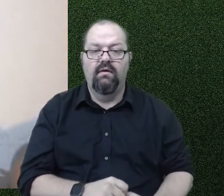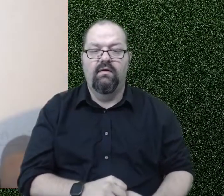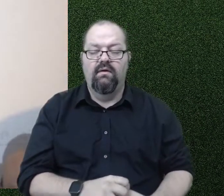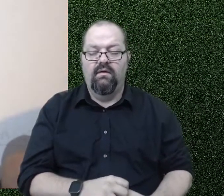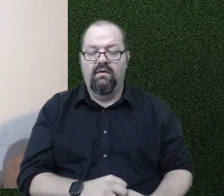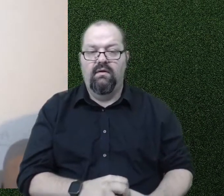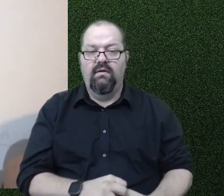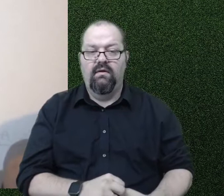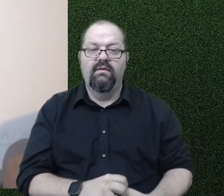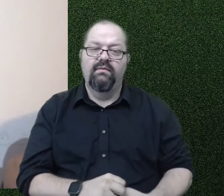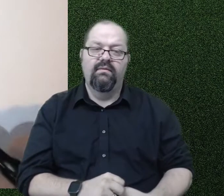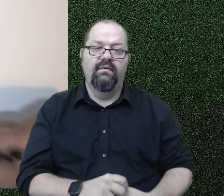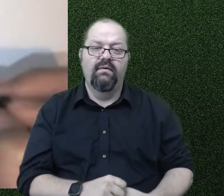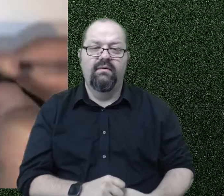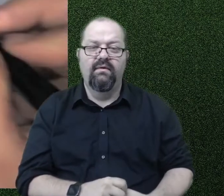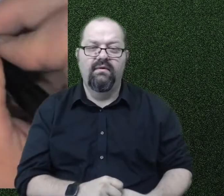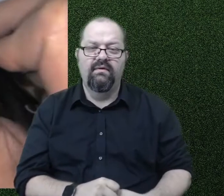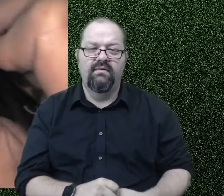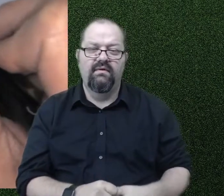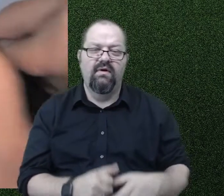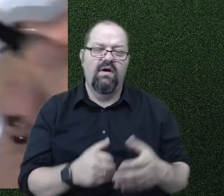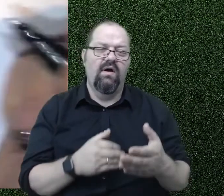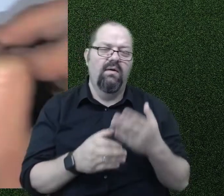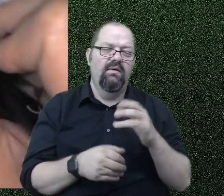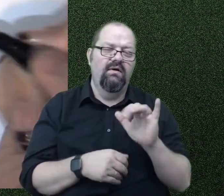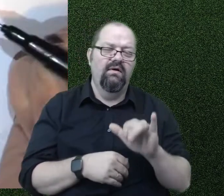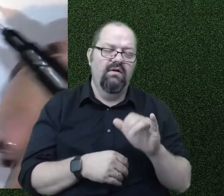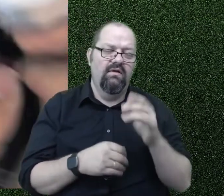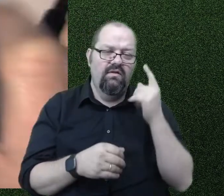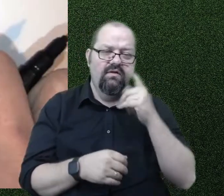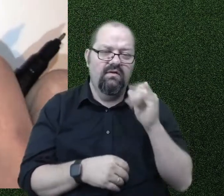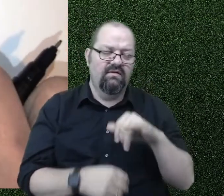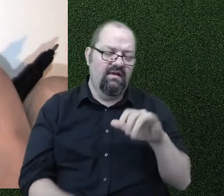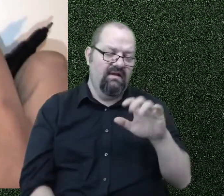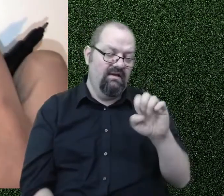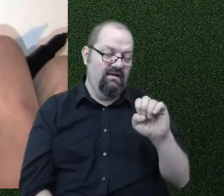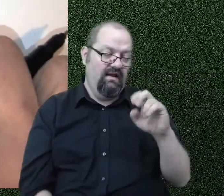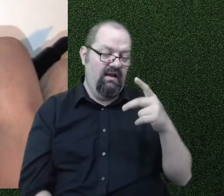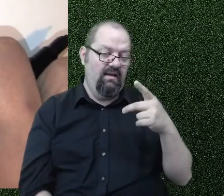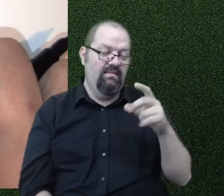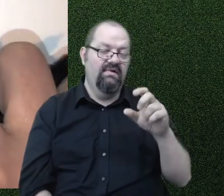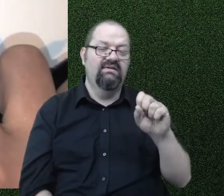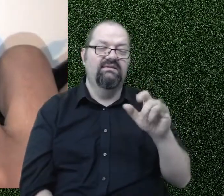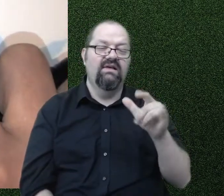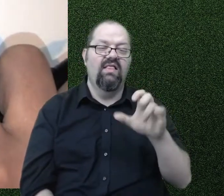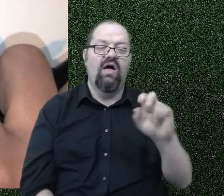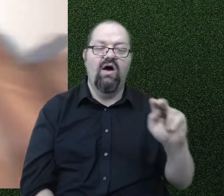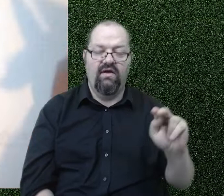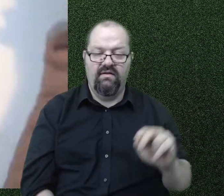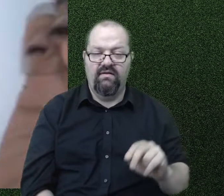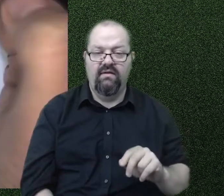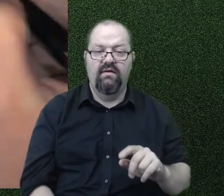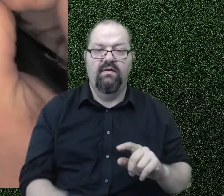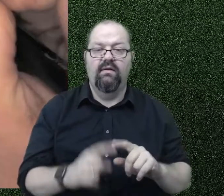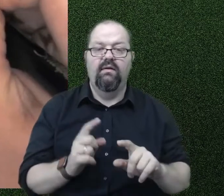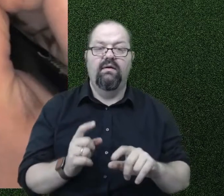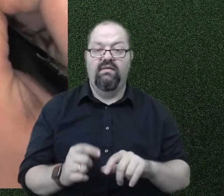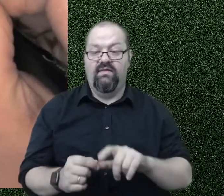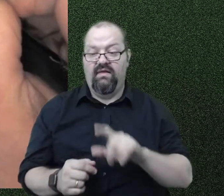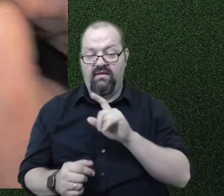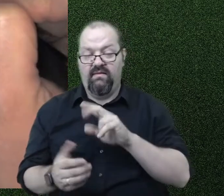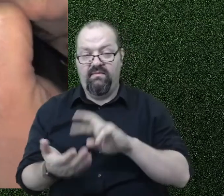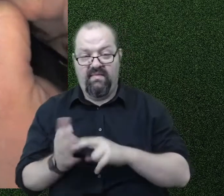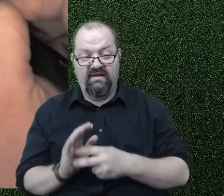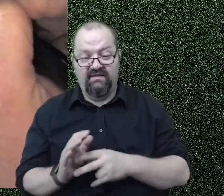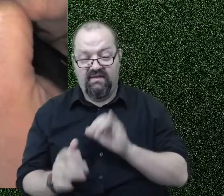it's actually kind of an epsilon, I think. Or you might say it's this C is in this set over here,